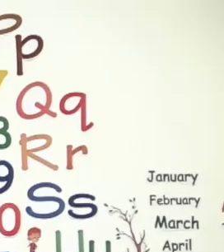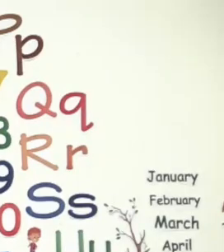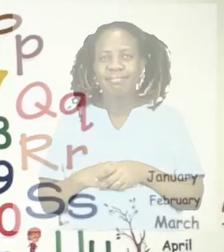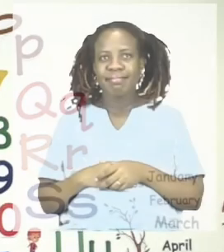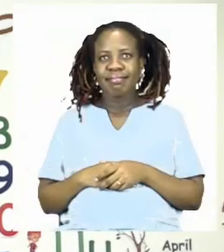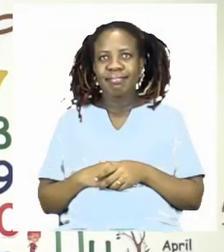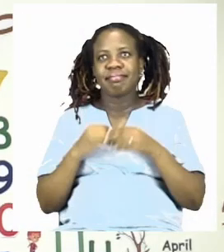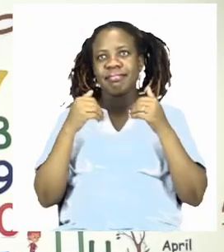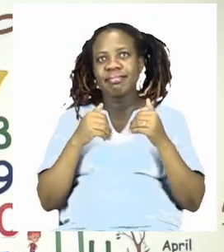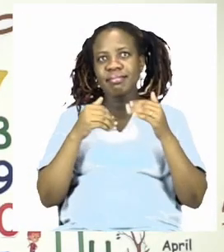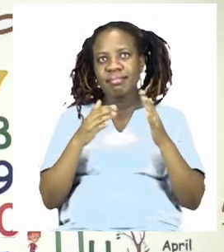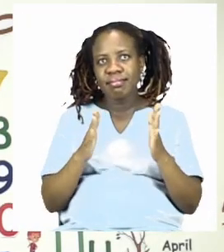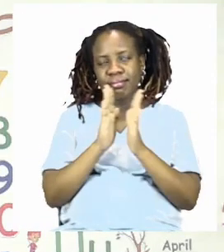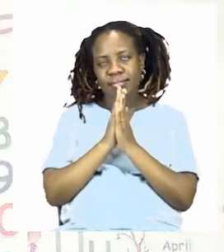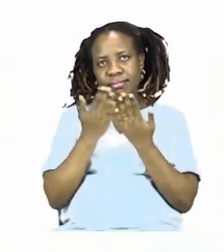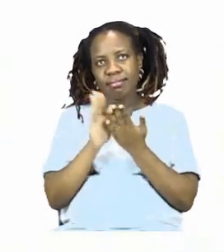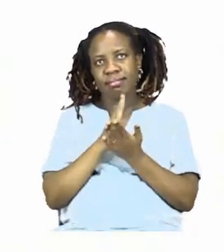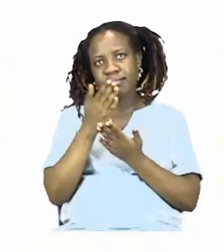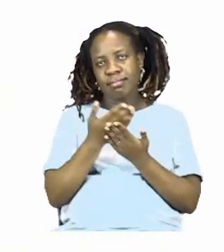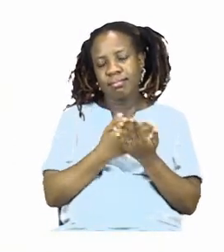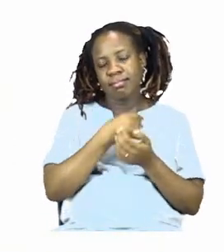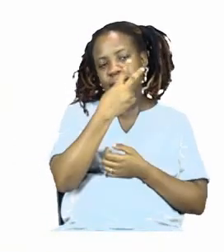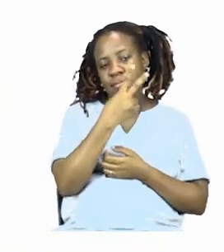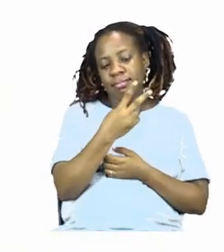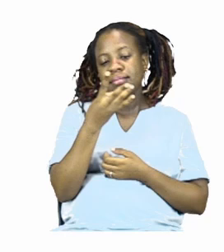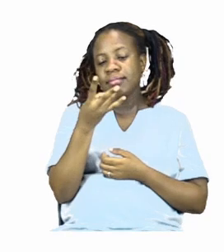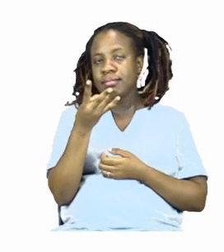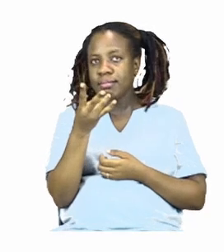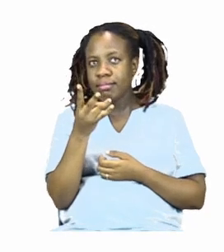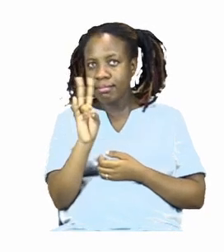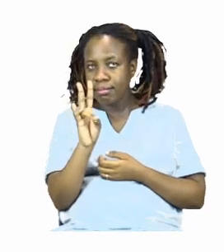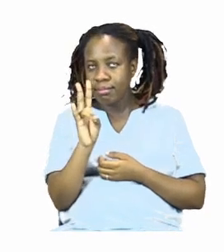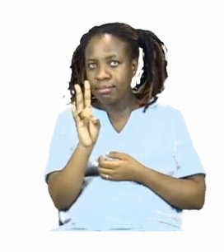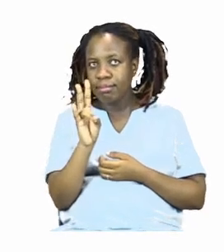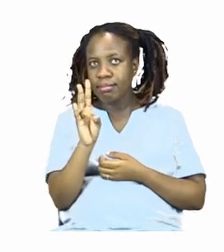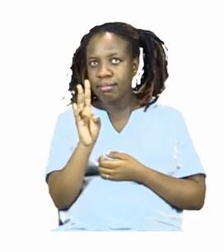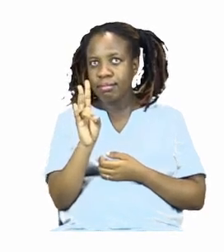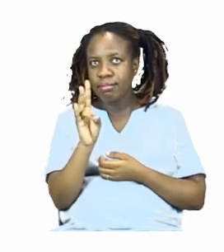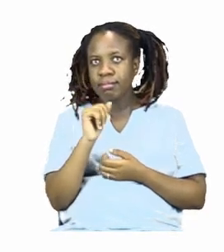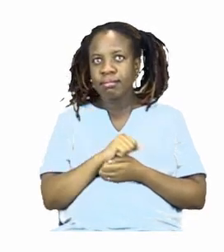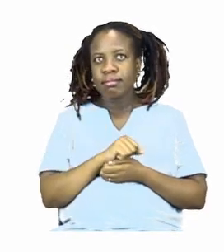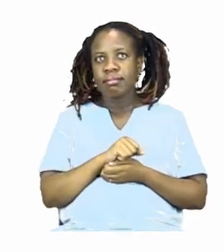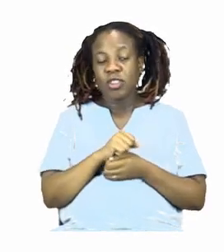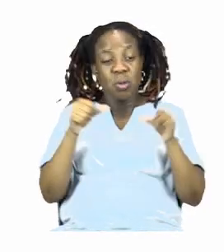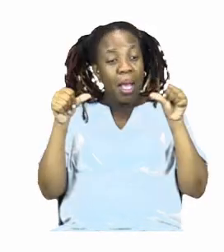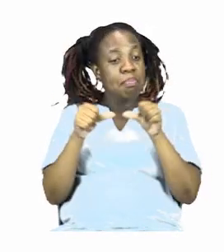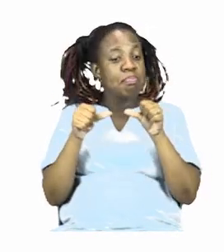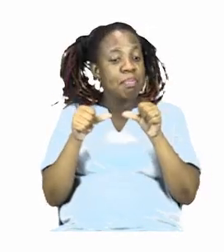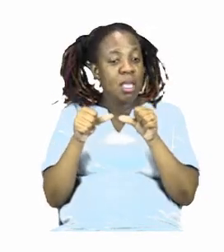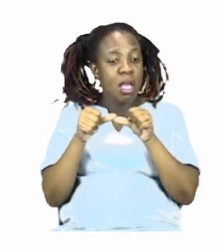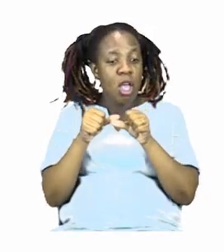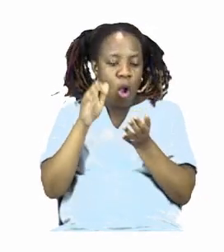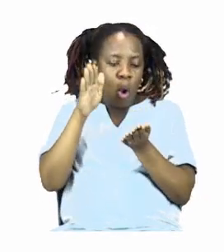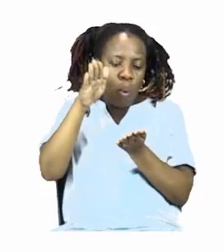Let's start this part of our lesson on page 27. Now here we are doing measurement, and today we